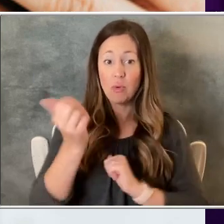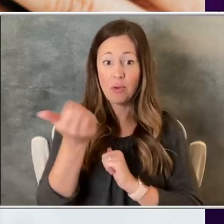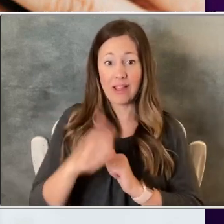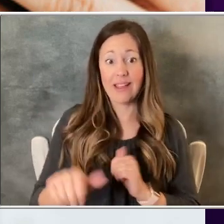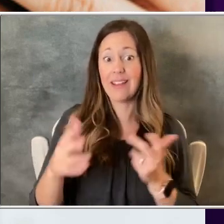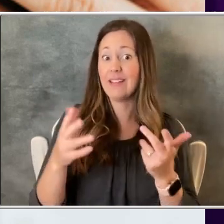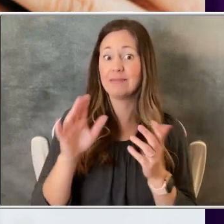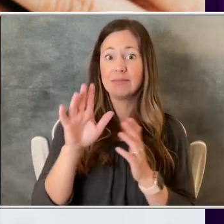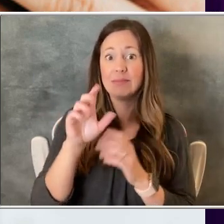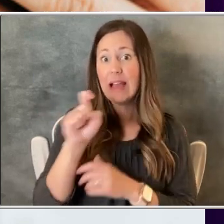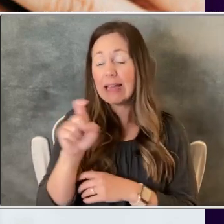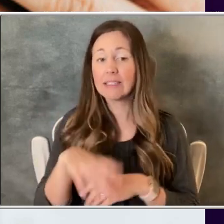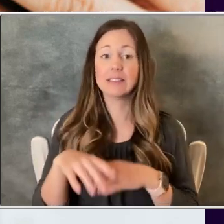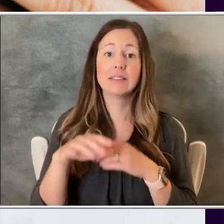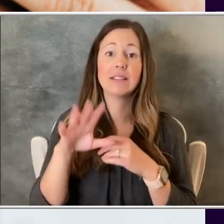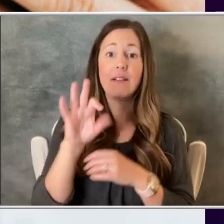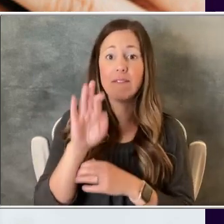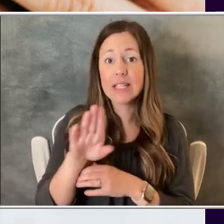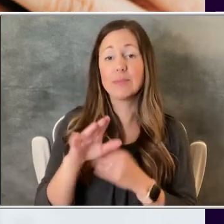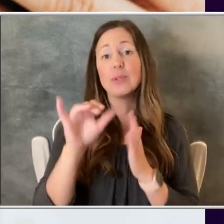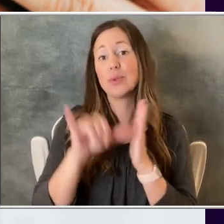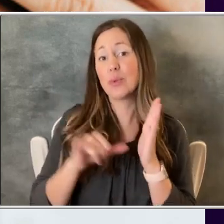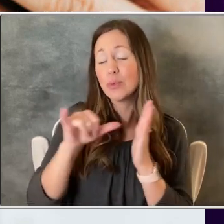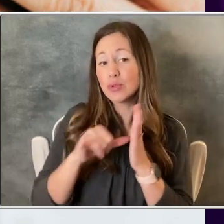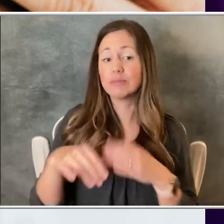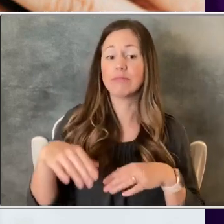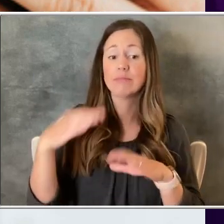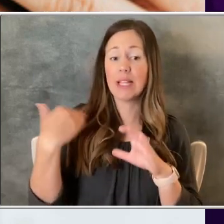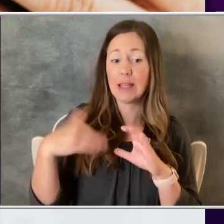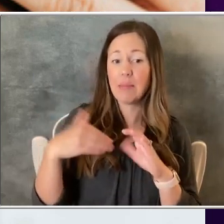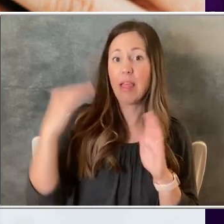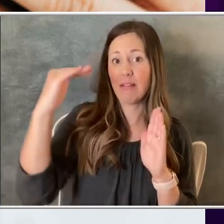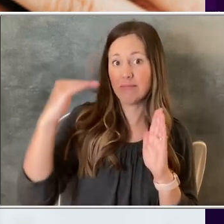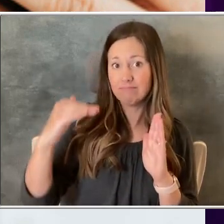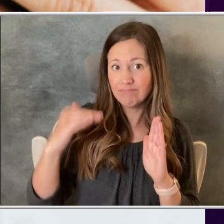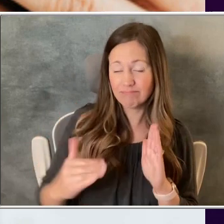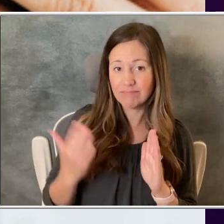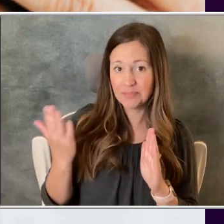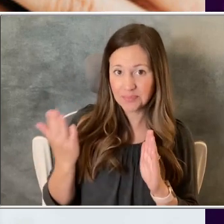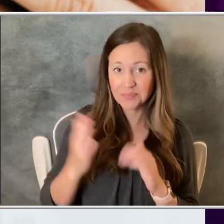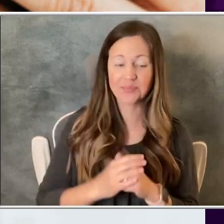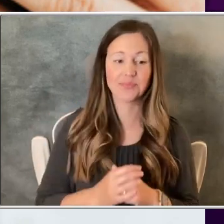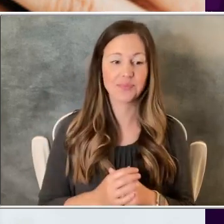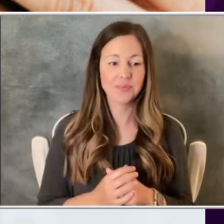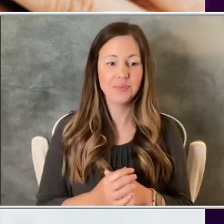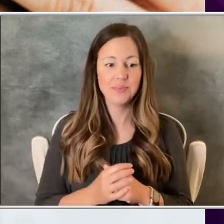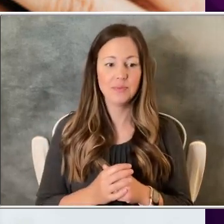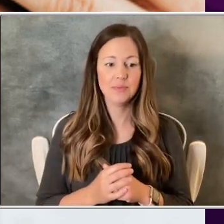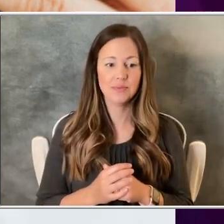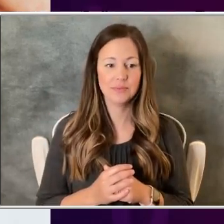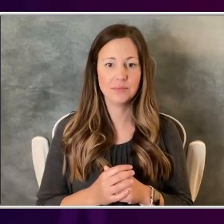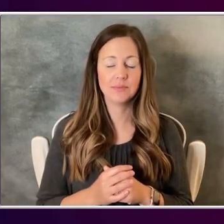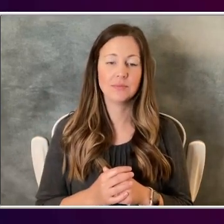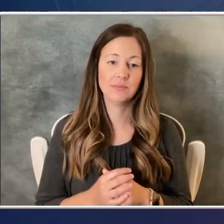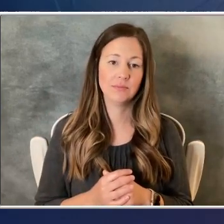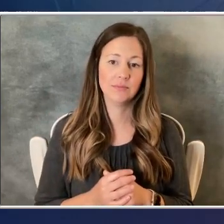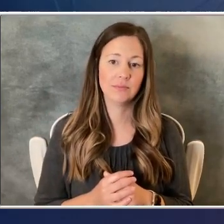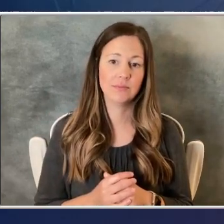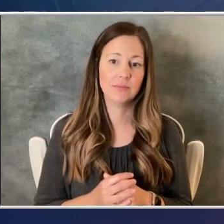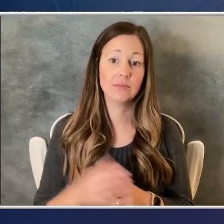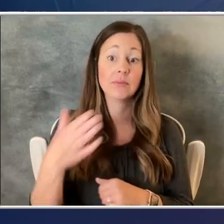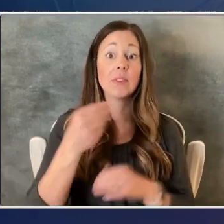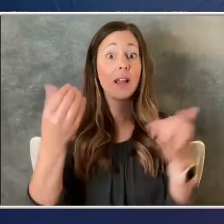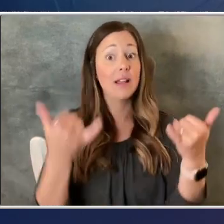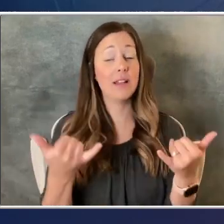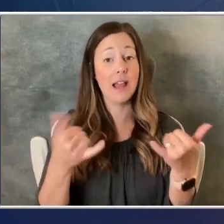X platform, YouTube, Facebook, or at the All Things Heart email. All those links are right there on your screen. And now to